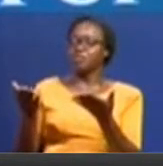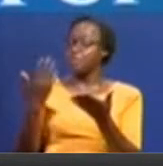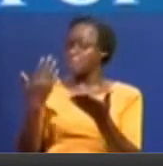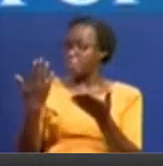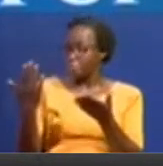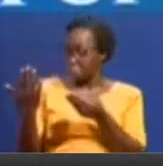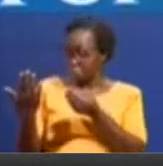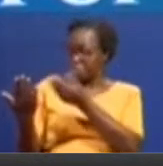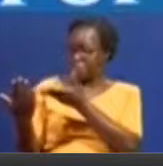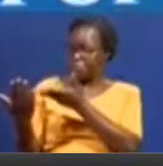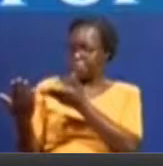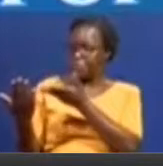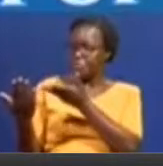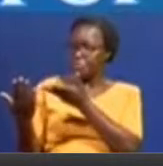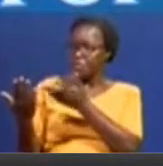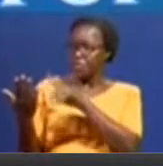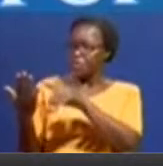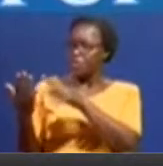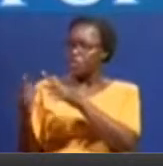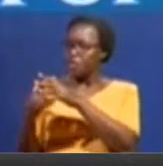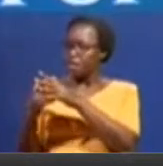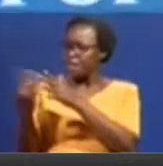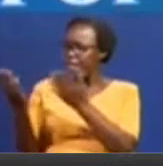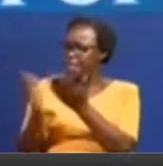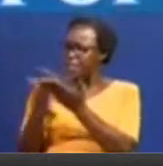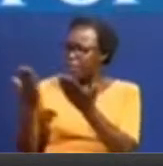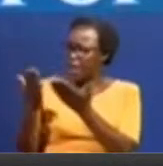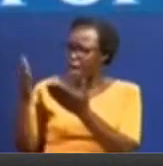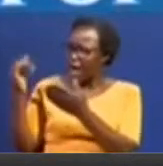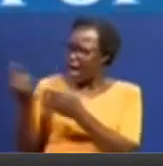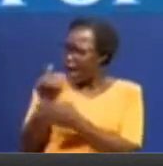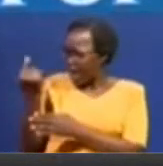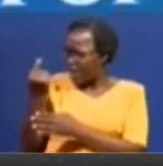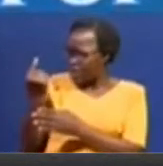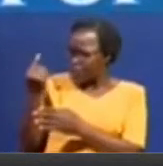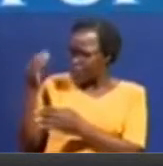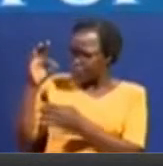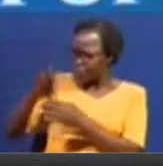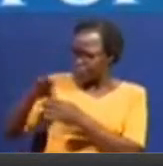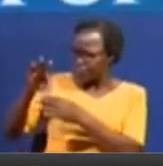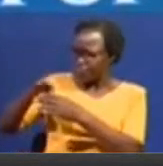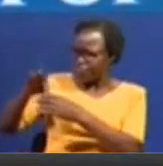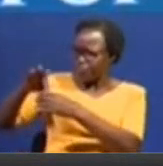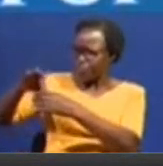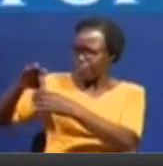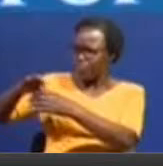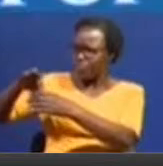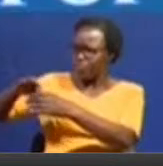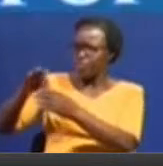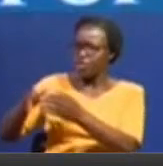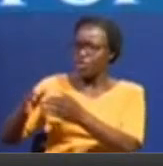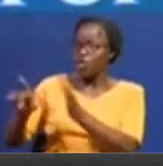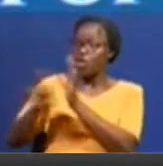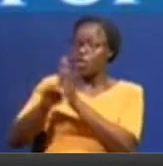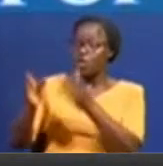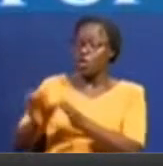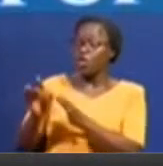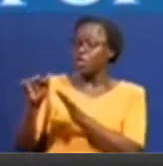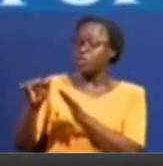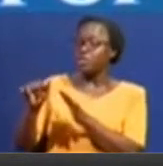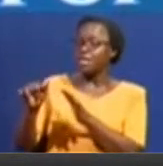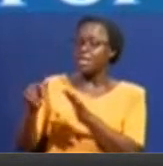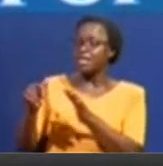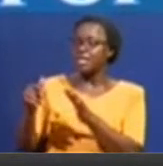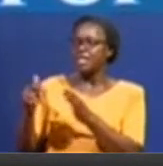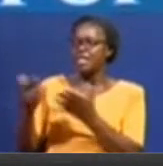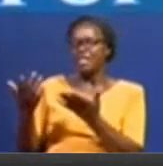papers and you stand somewhere alone and you vote. The law allows for that. So I think there